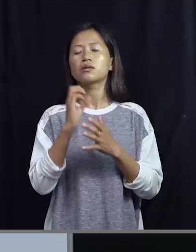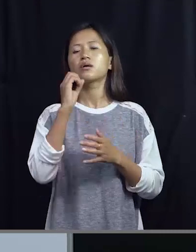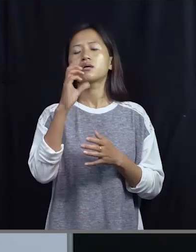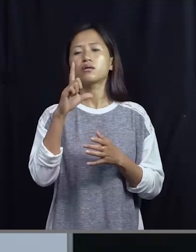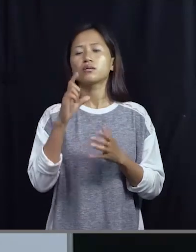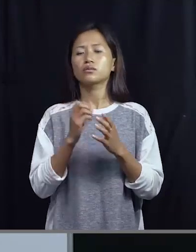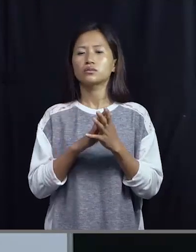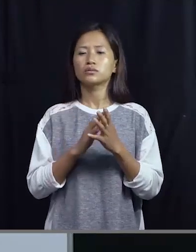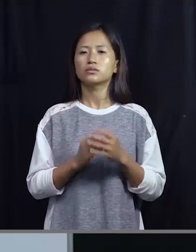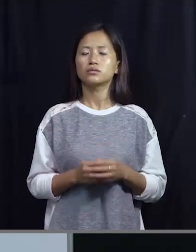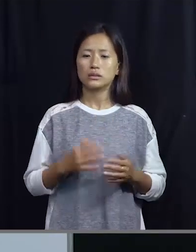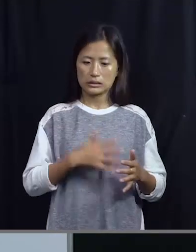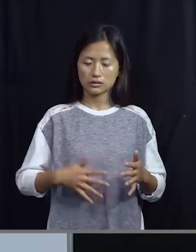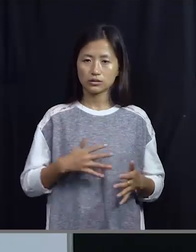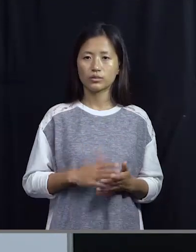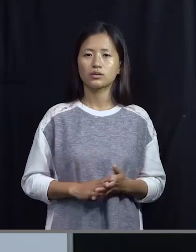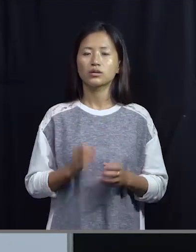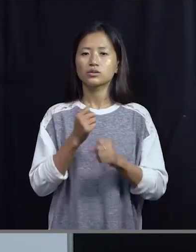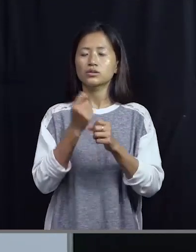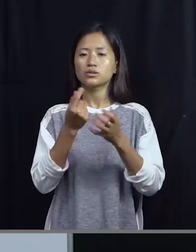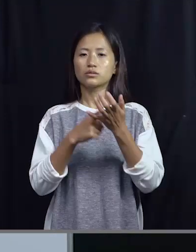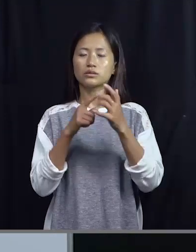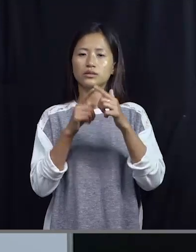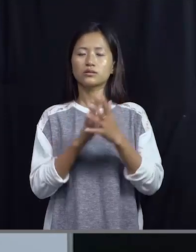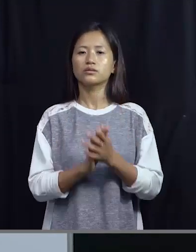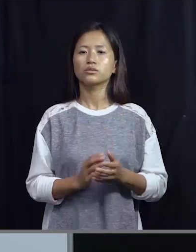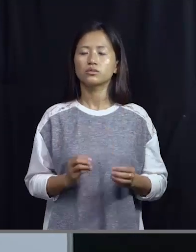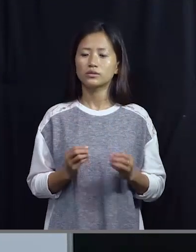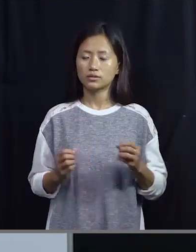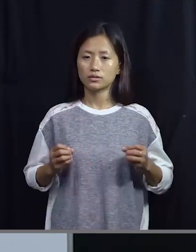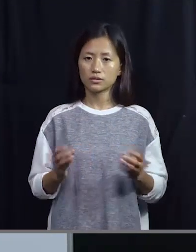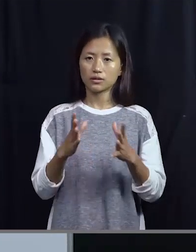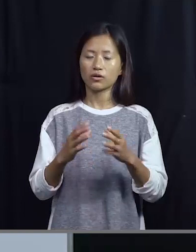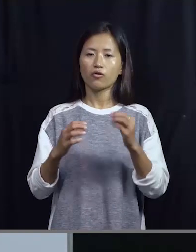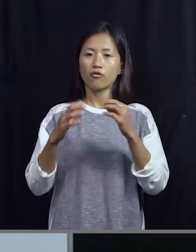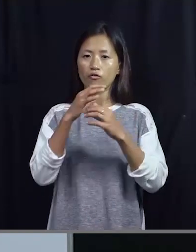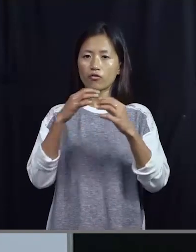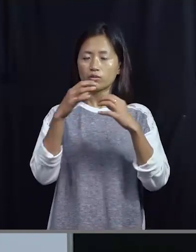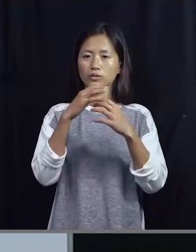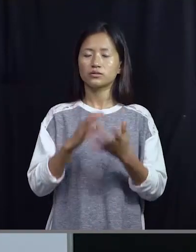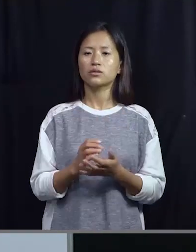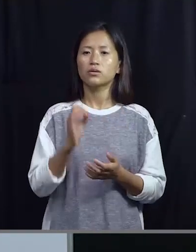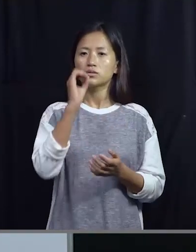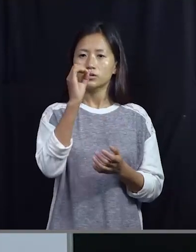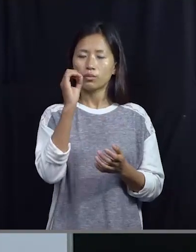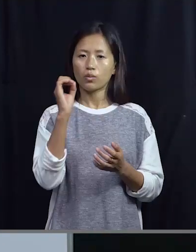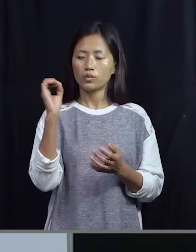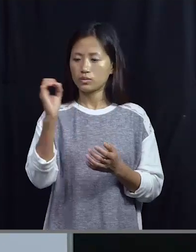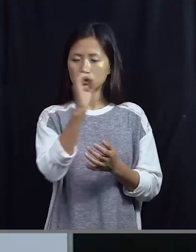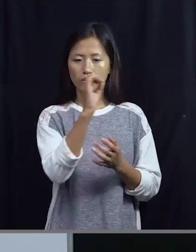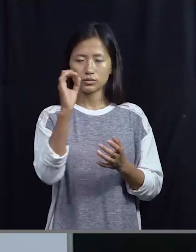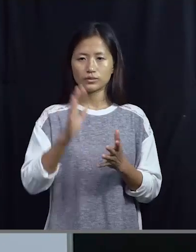locust stomach, that is called the gut, and will start forming holes. Those are called pores.